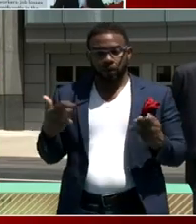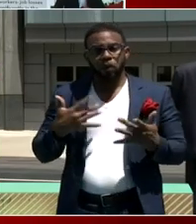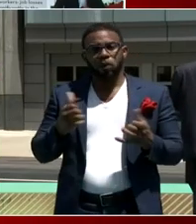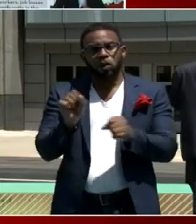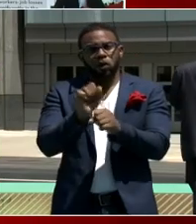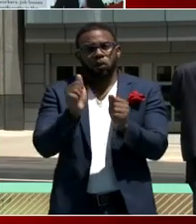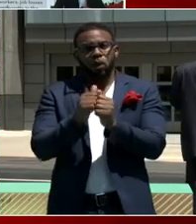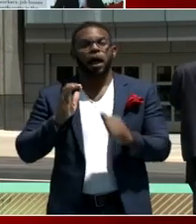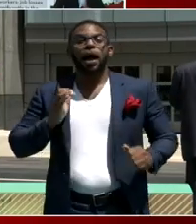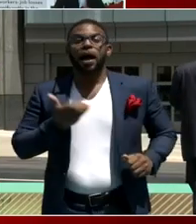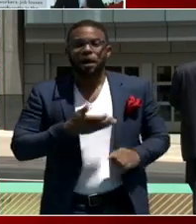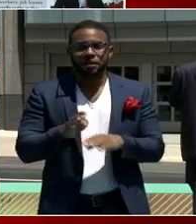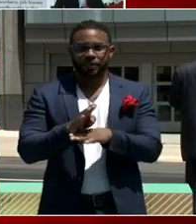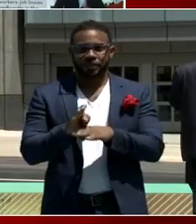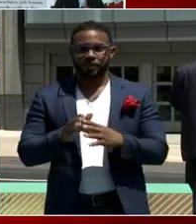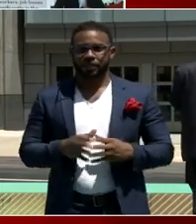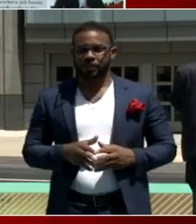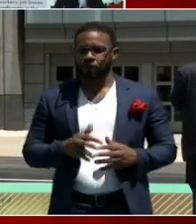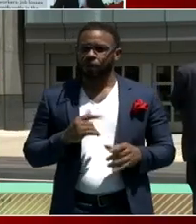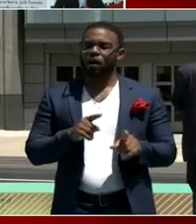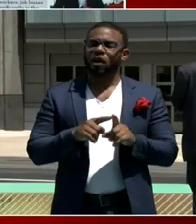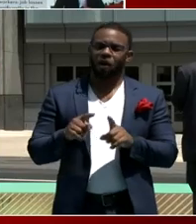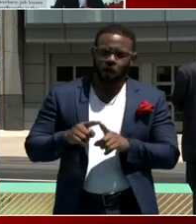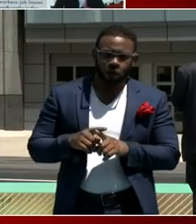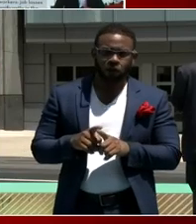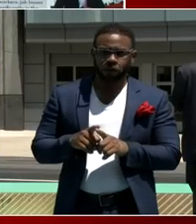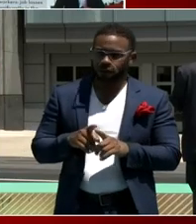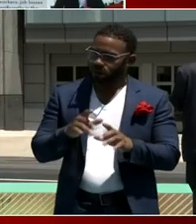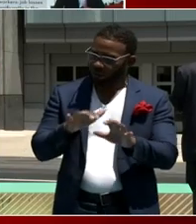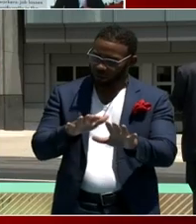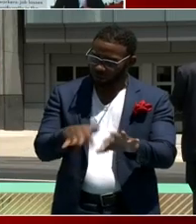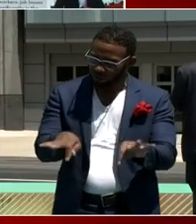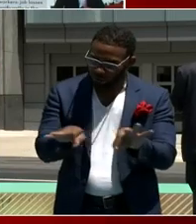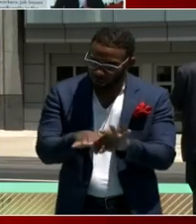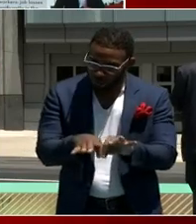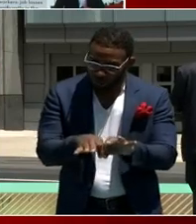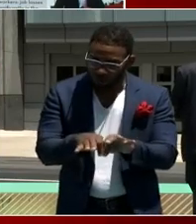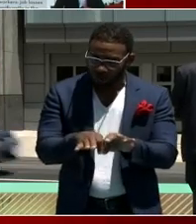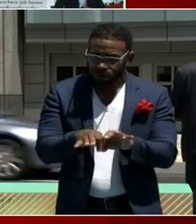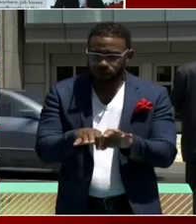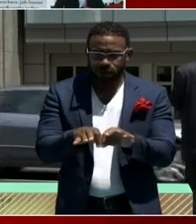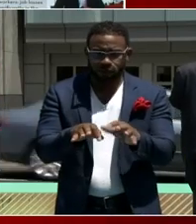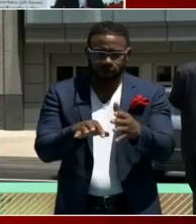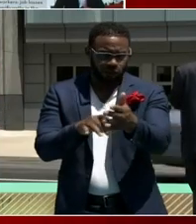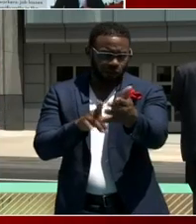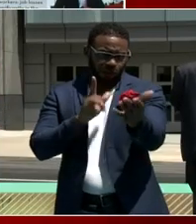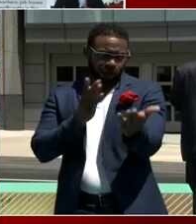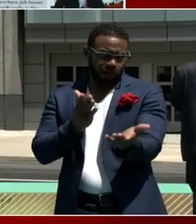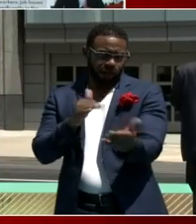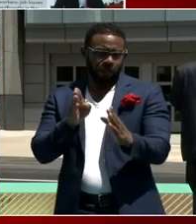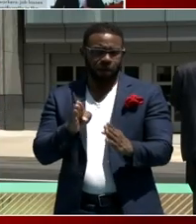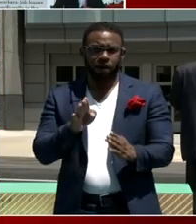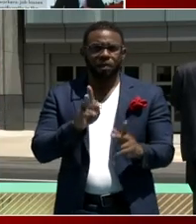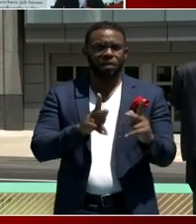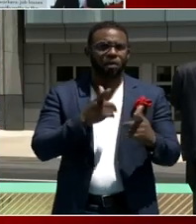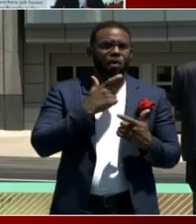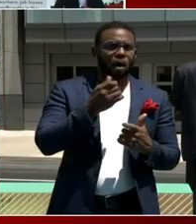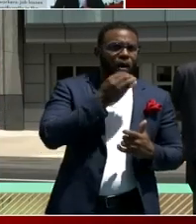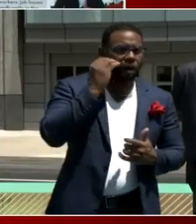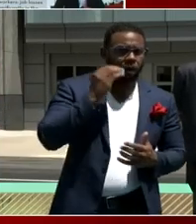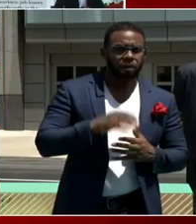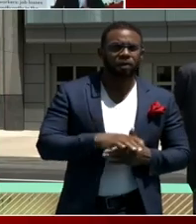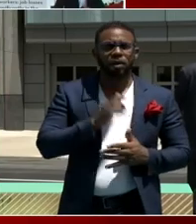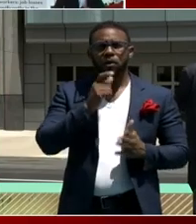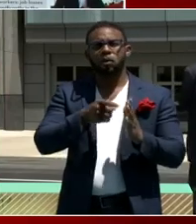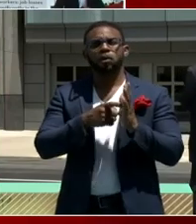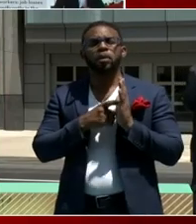want them to work with our businesses. And we also, now this one's important, and you all are here in person, but there's people watching at home.